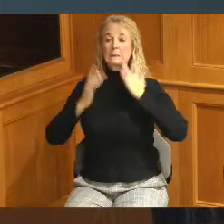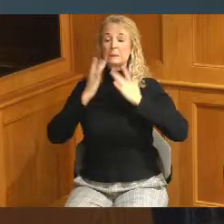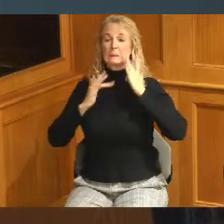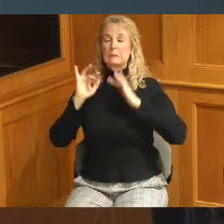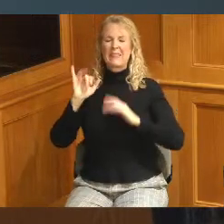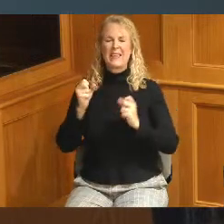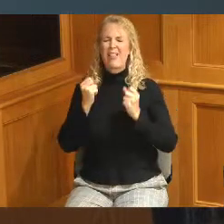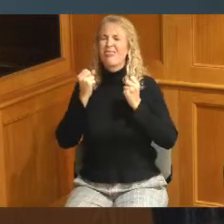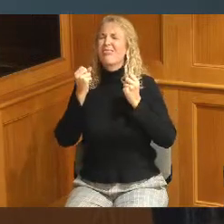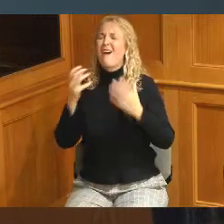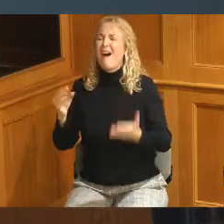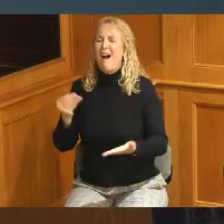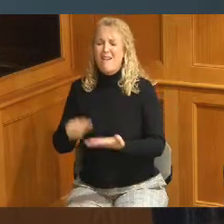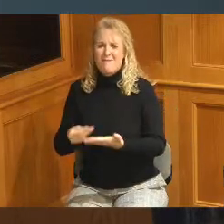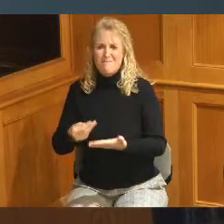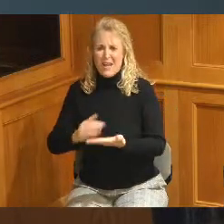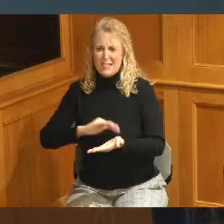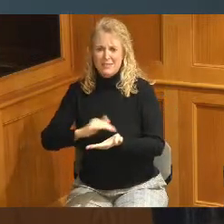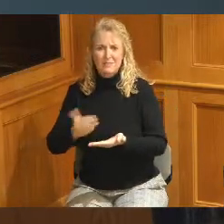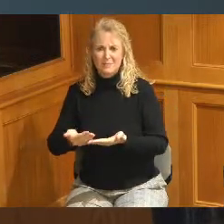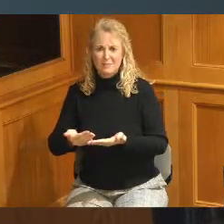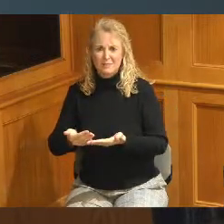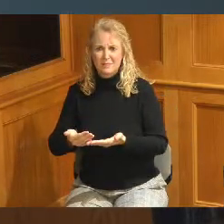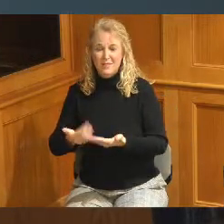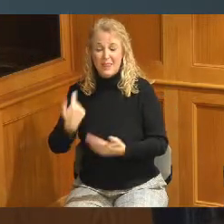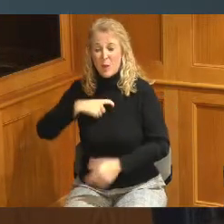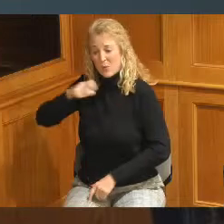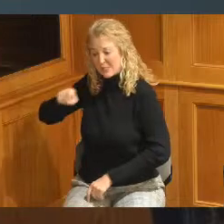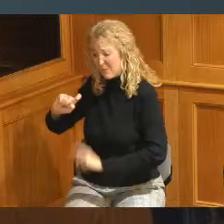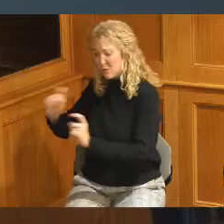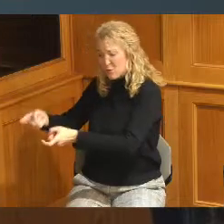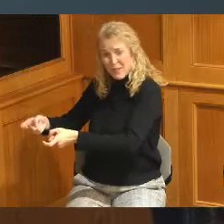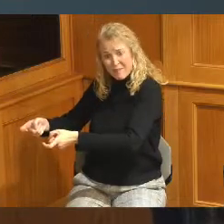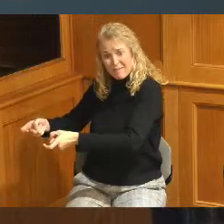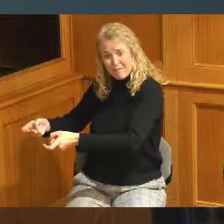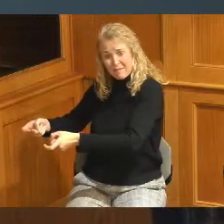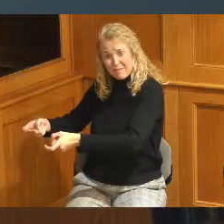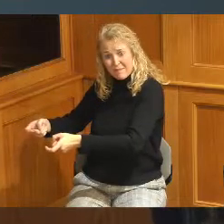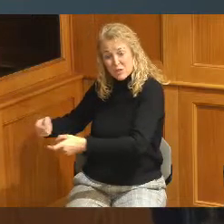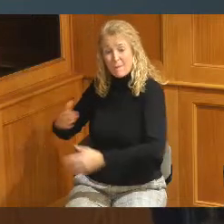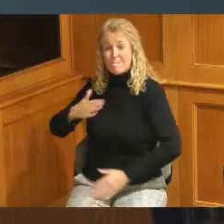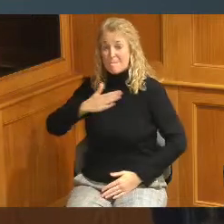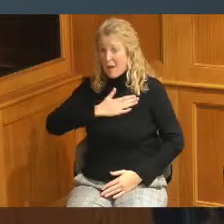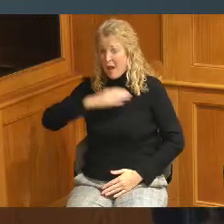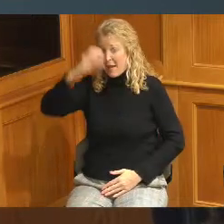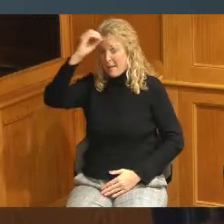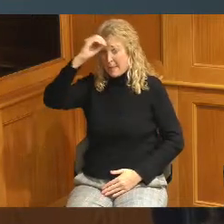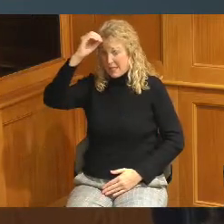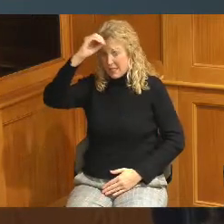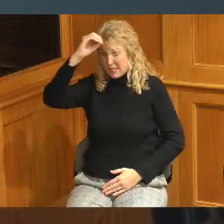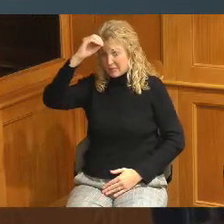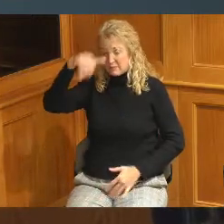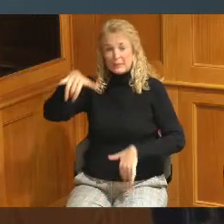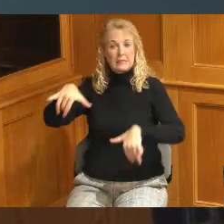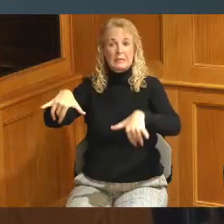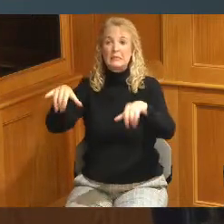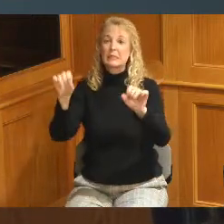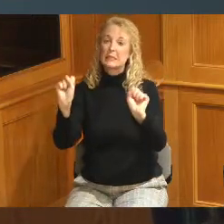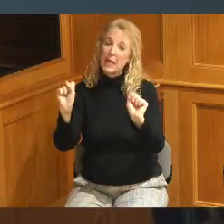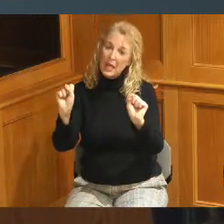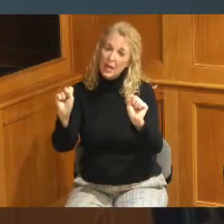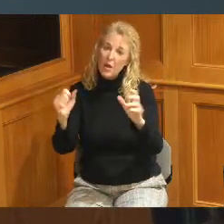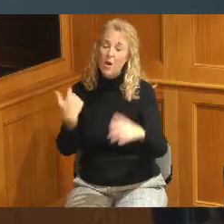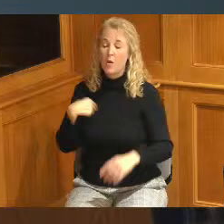dollars that were supposed to go back to the homeowners. And I'm saying, yes, you'll say we